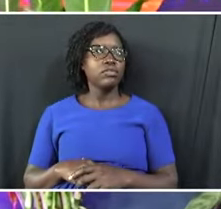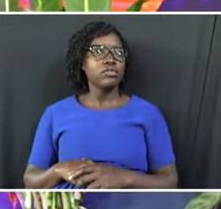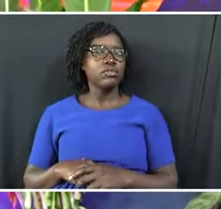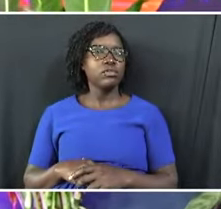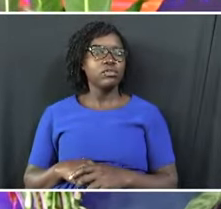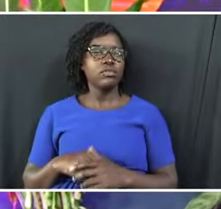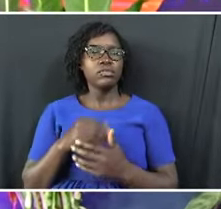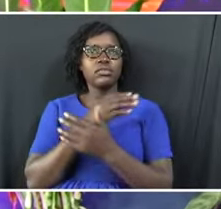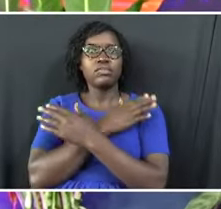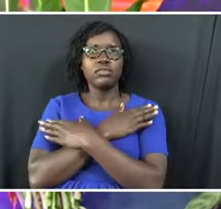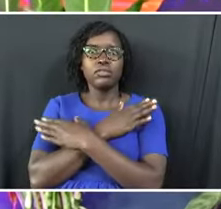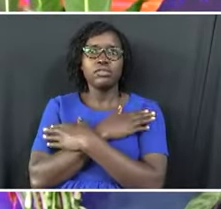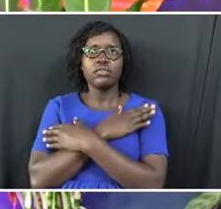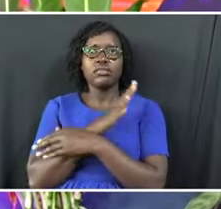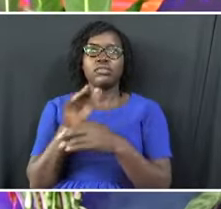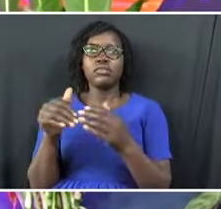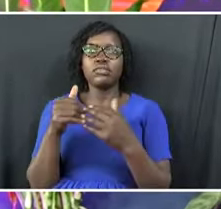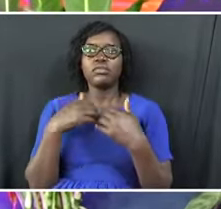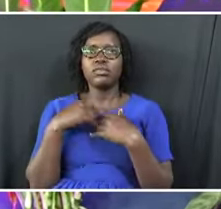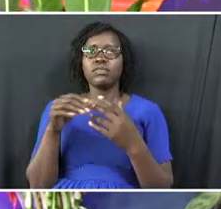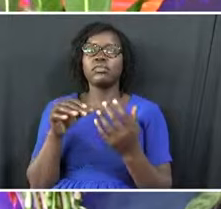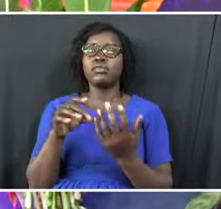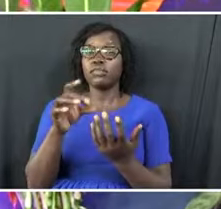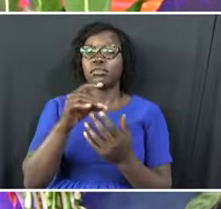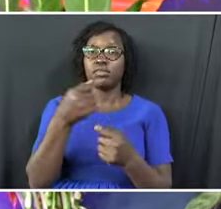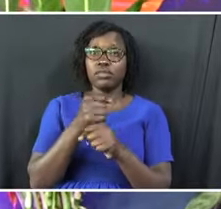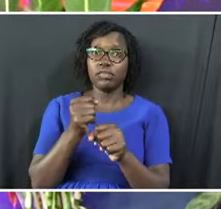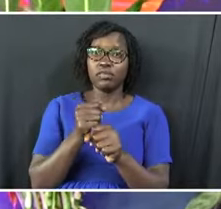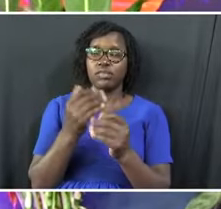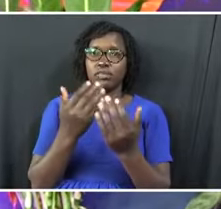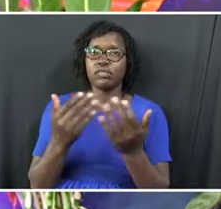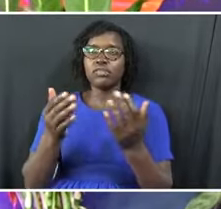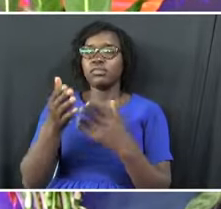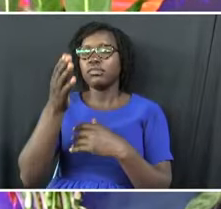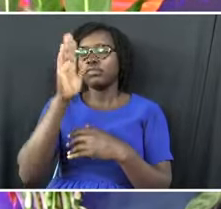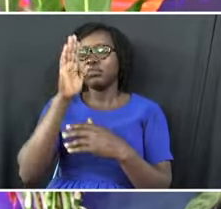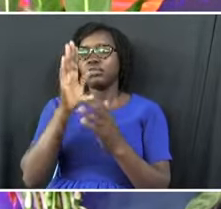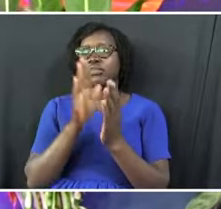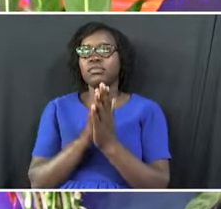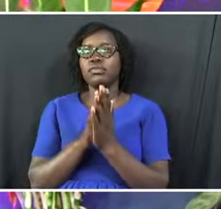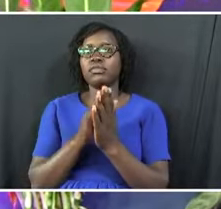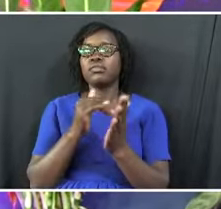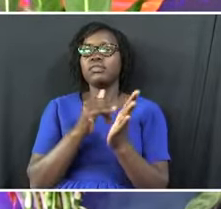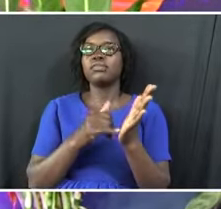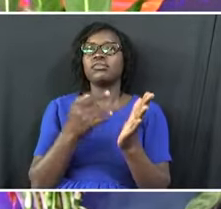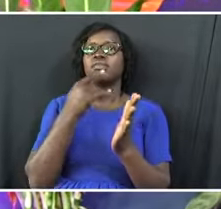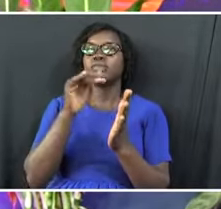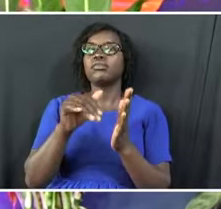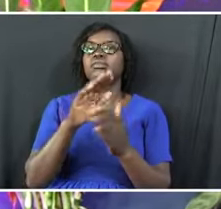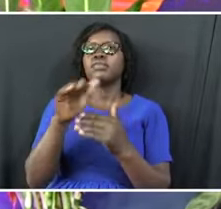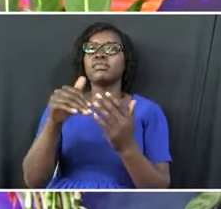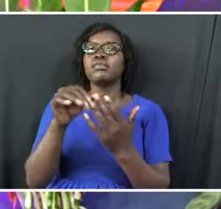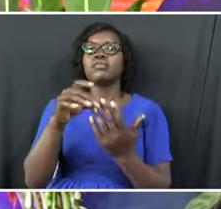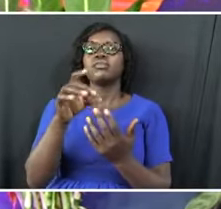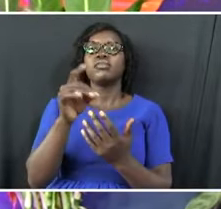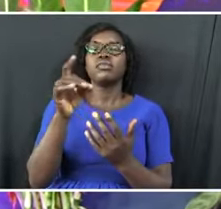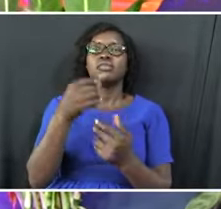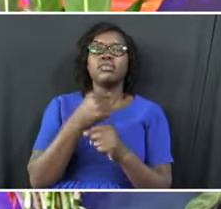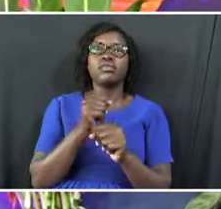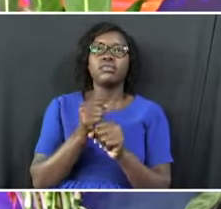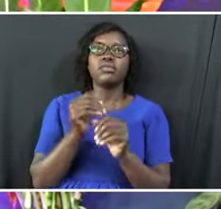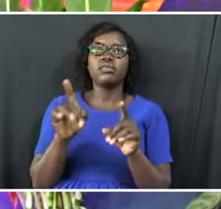Friends, we all have choices to make as children of God. But I want to just say that all the choices we make